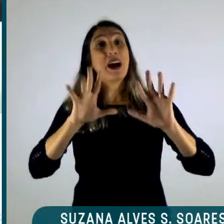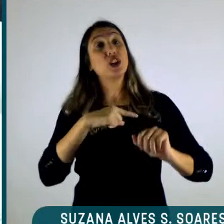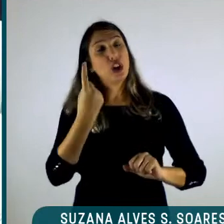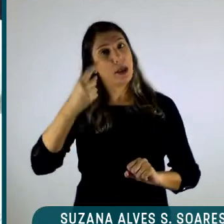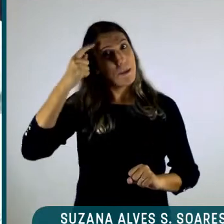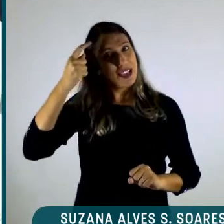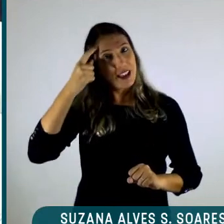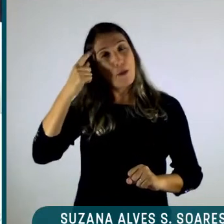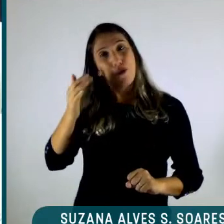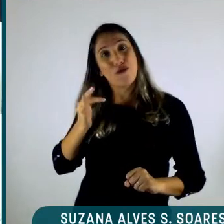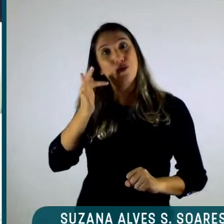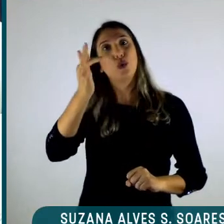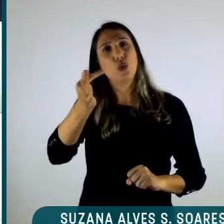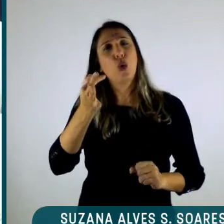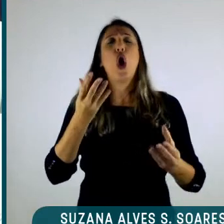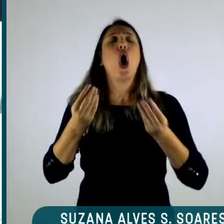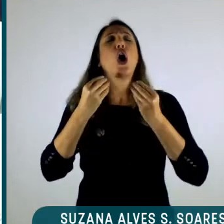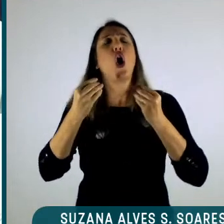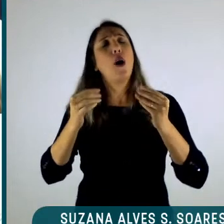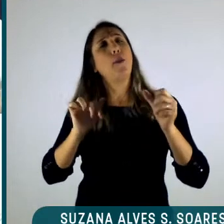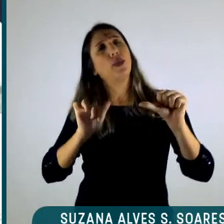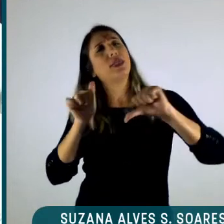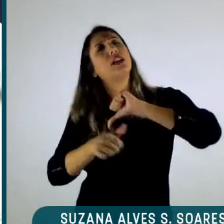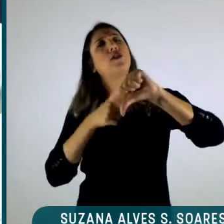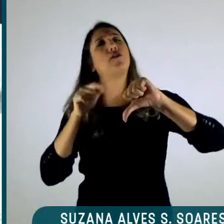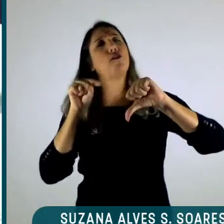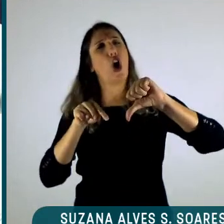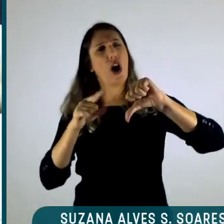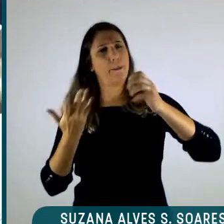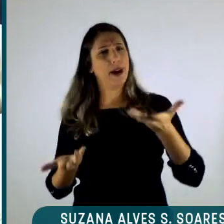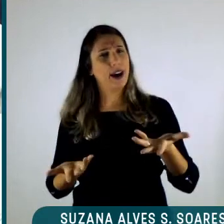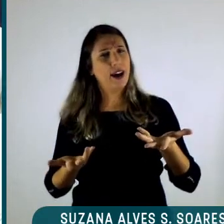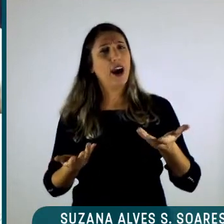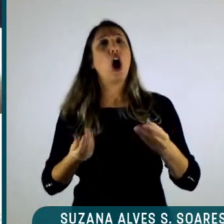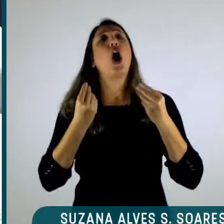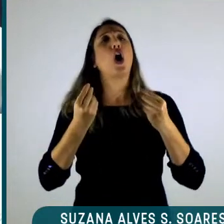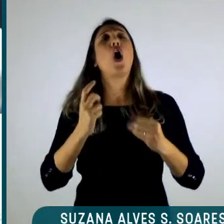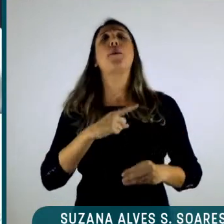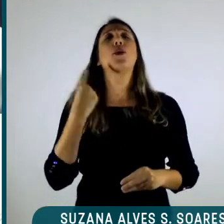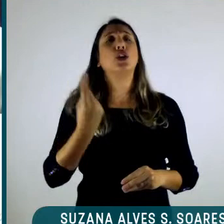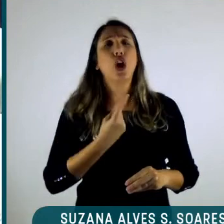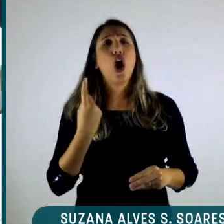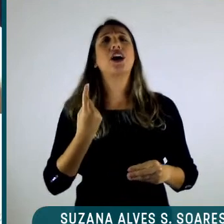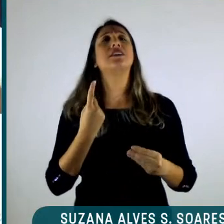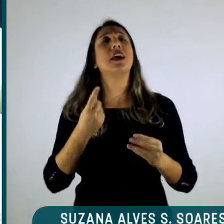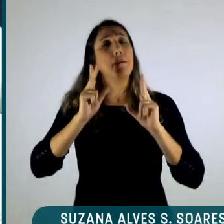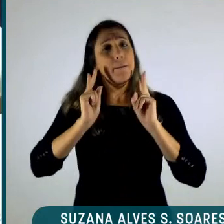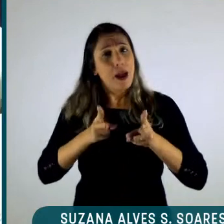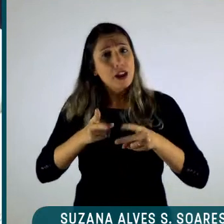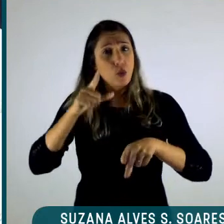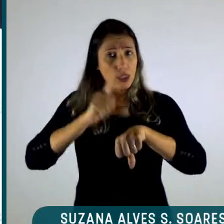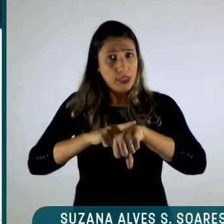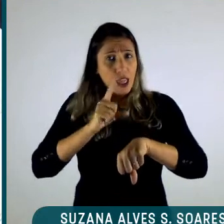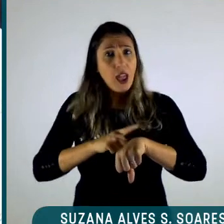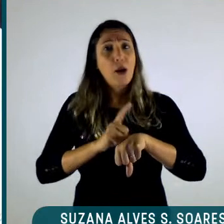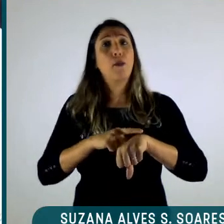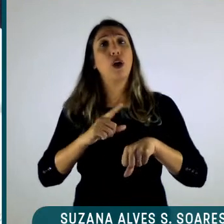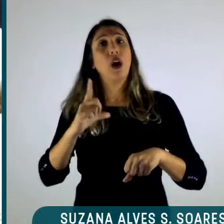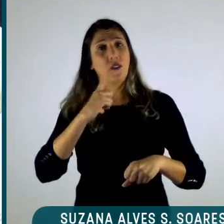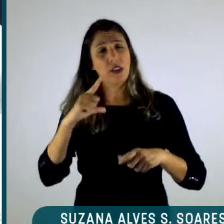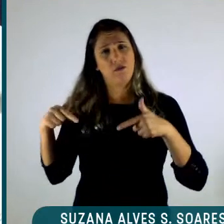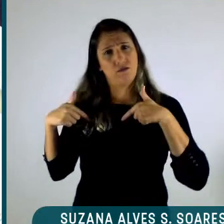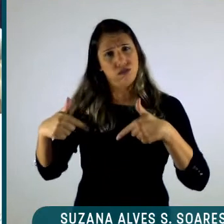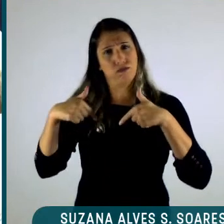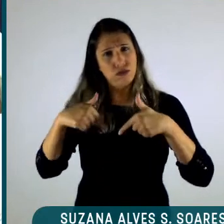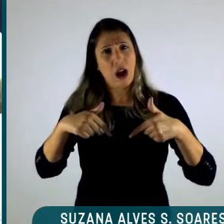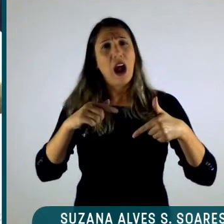about that. But thinking about the future, how can we transform that? How can we, at the same